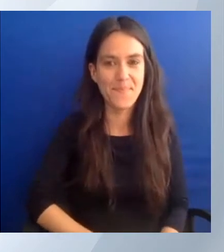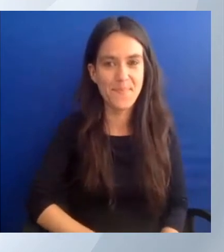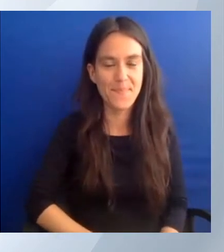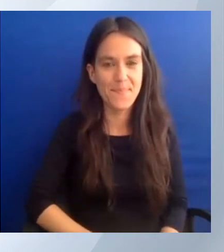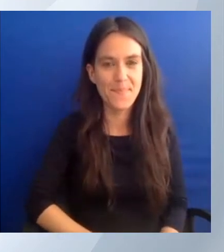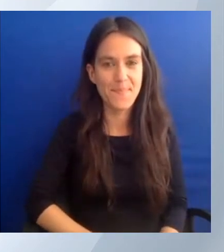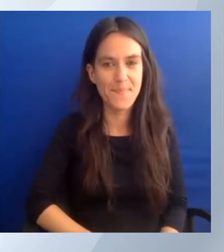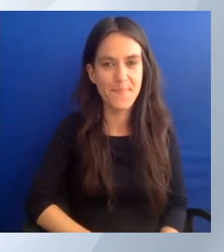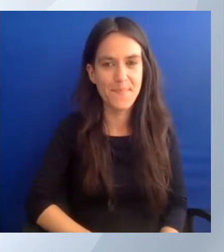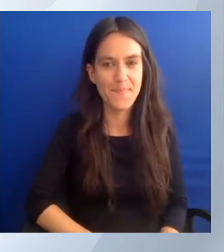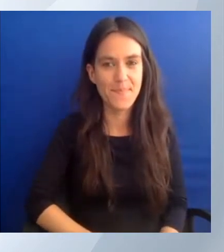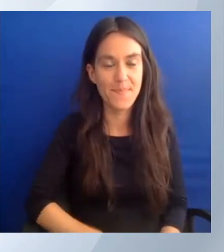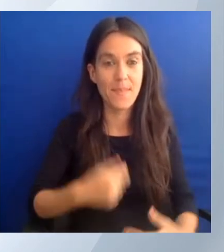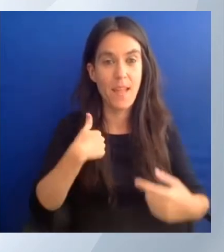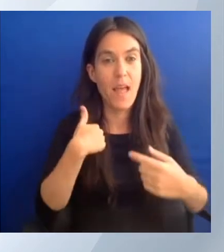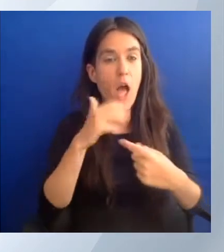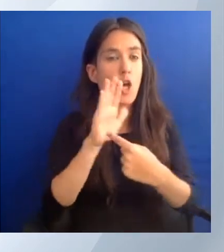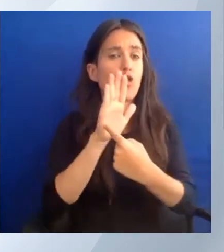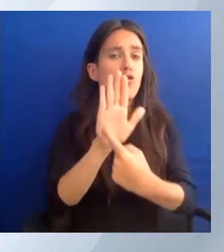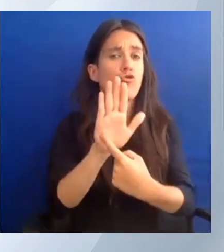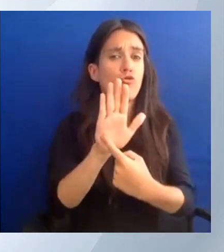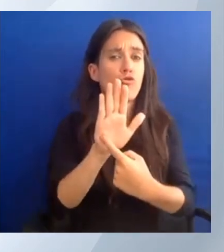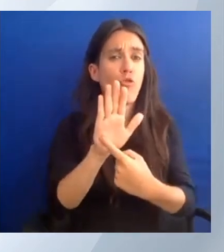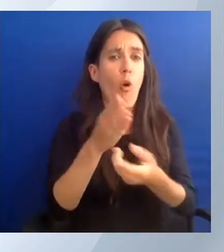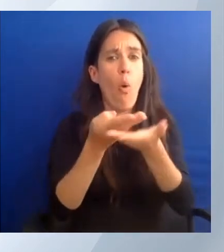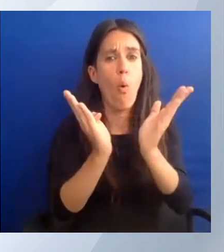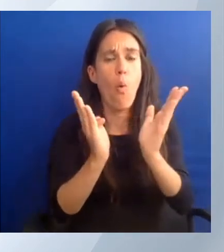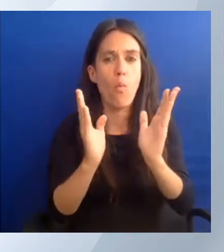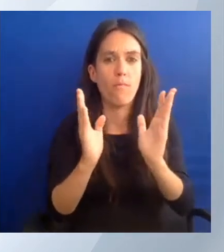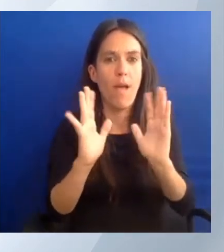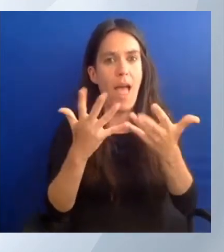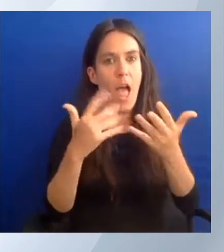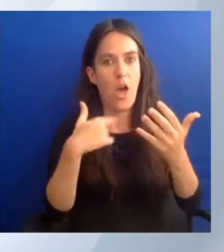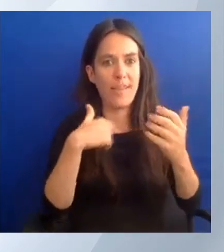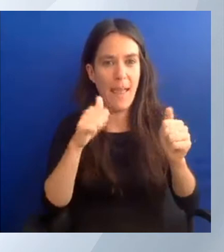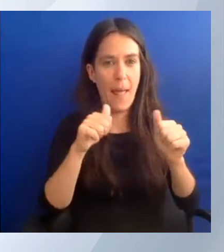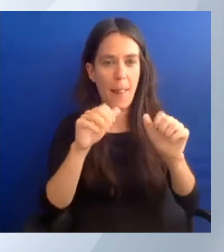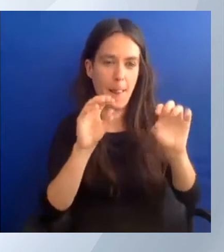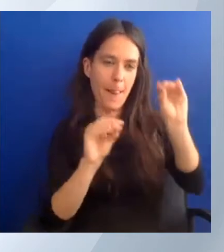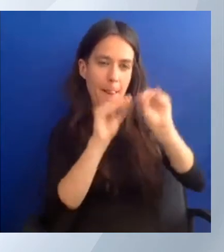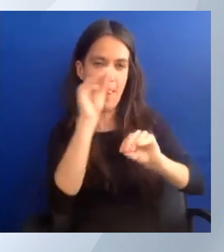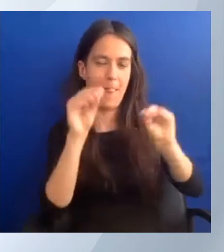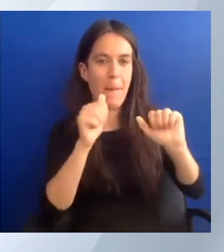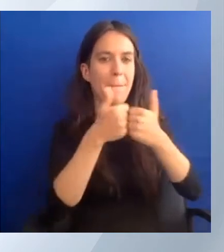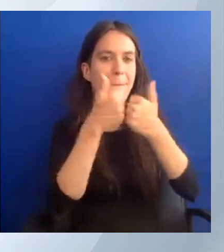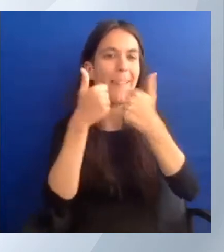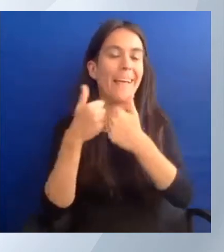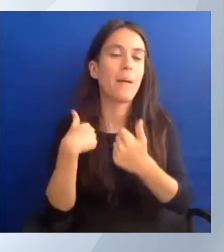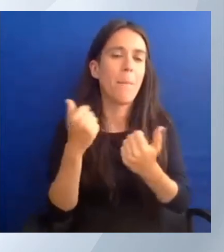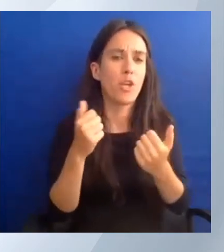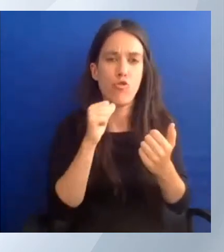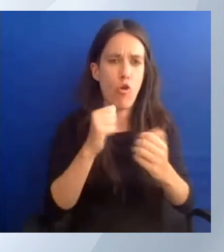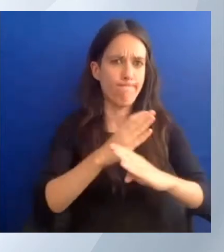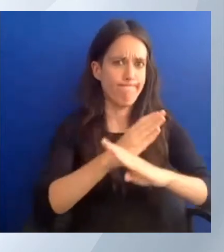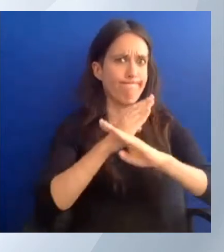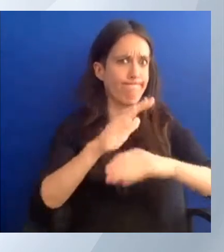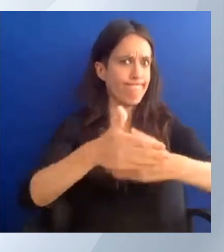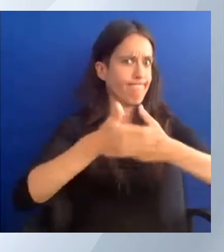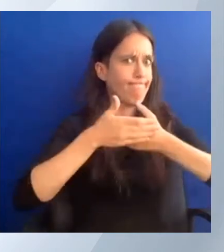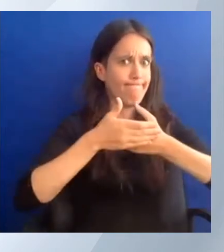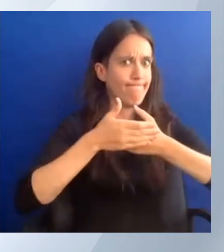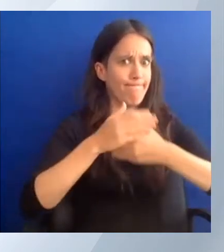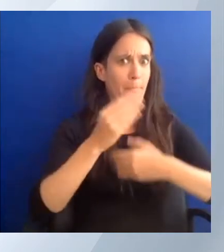Now I'm showing you like how I can play with my not so secure banking application implemented in an ASP.NET